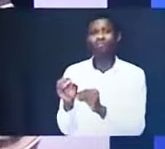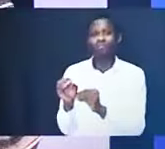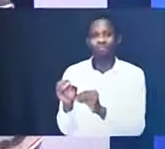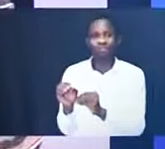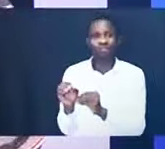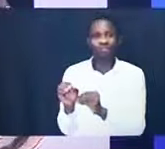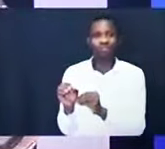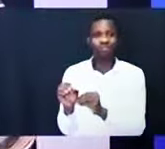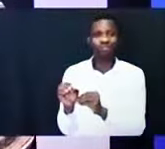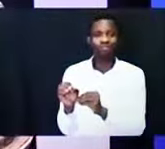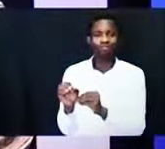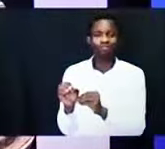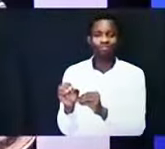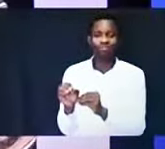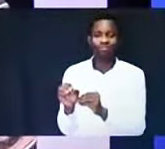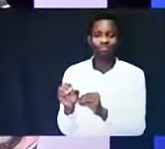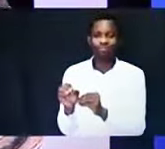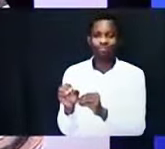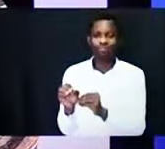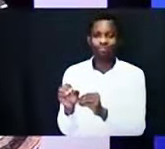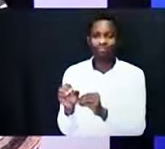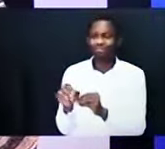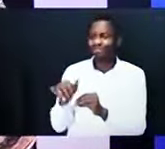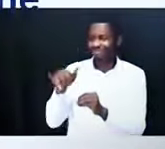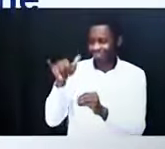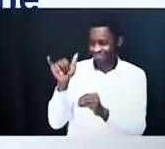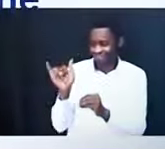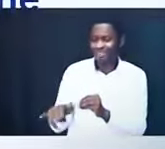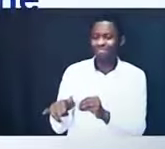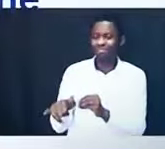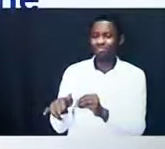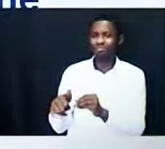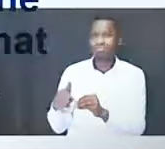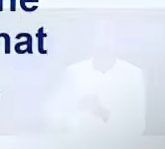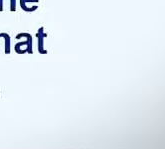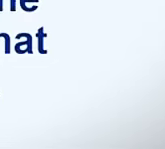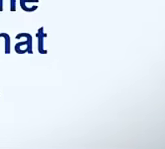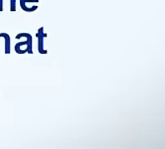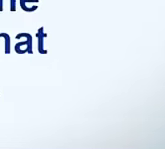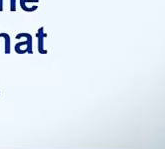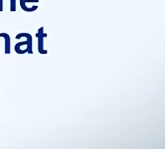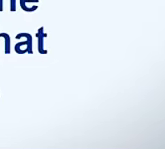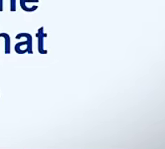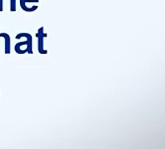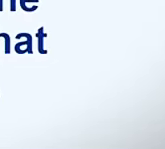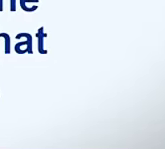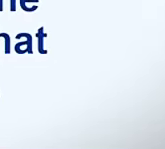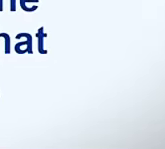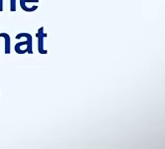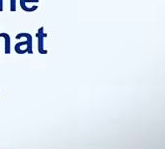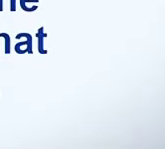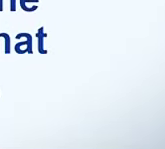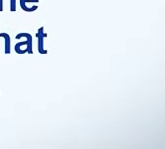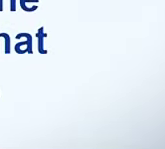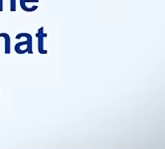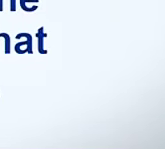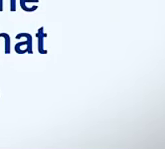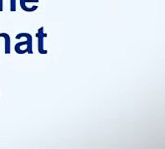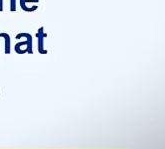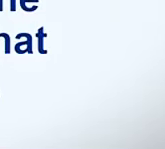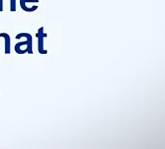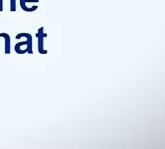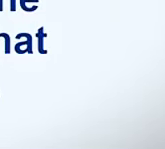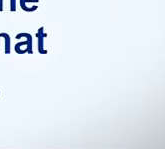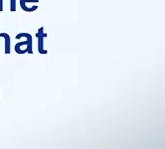This is what I'm calling the grace. The grace of God. The grace